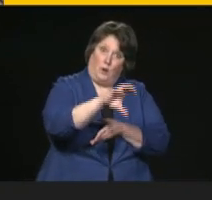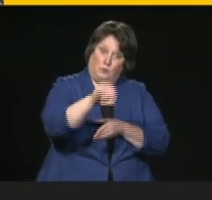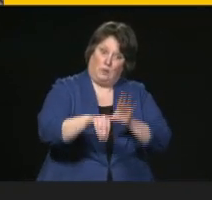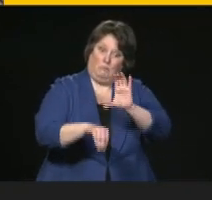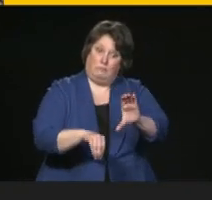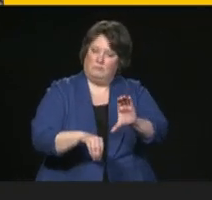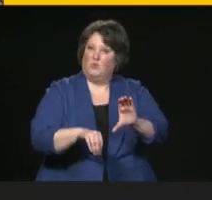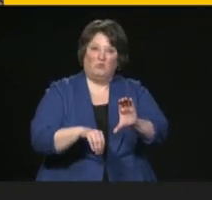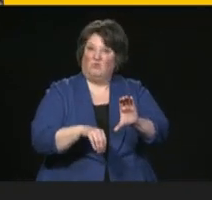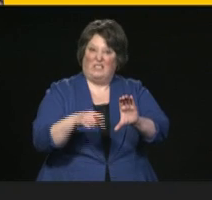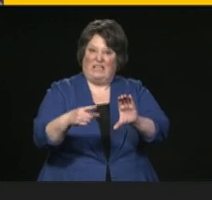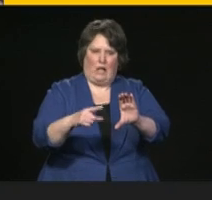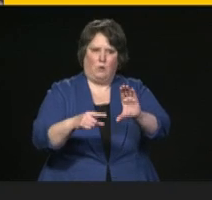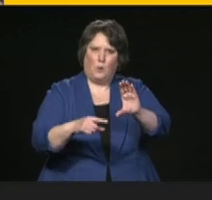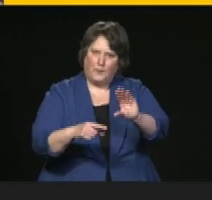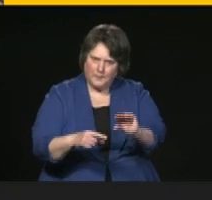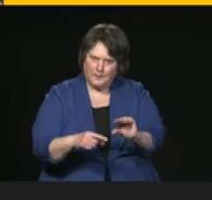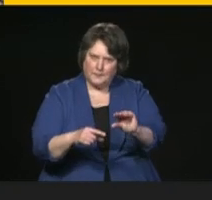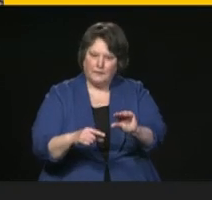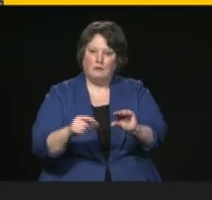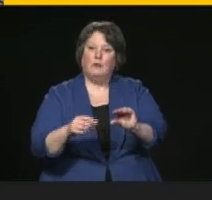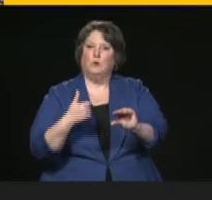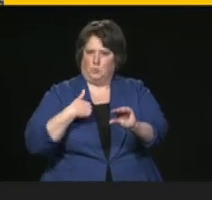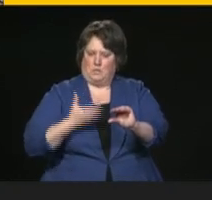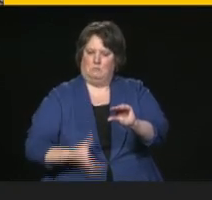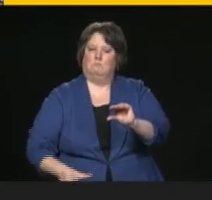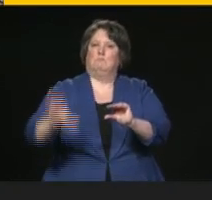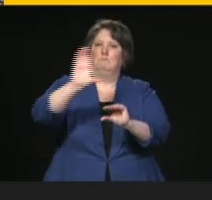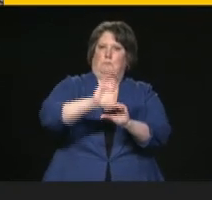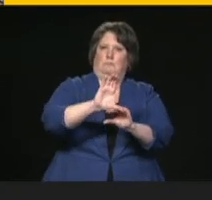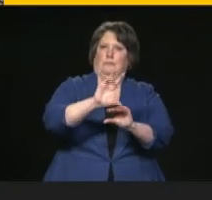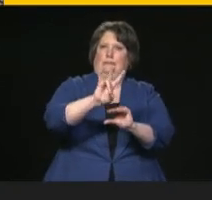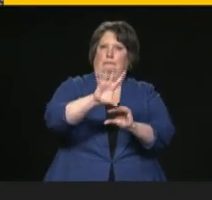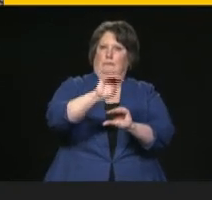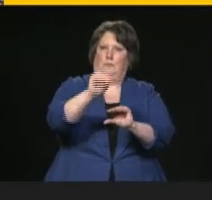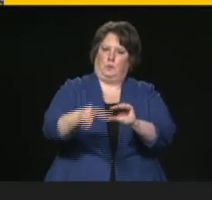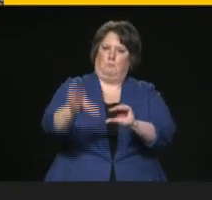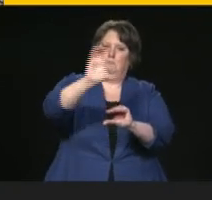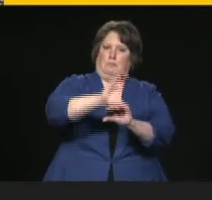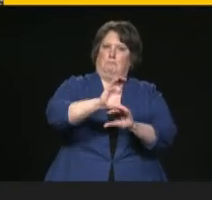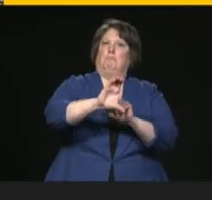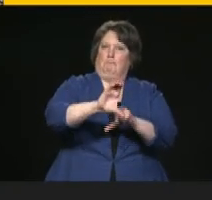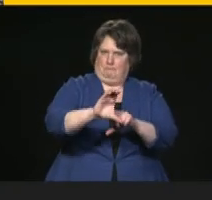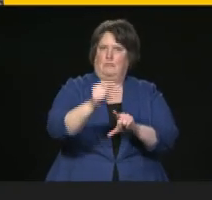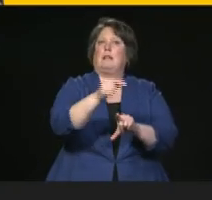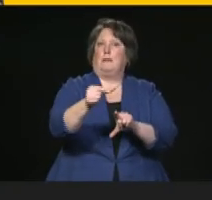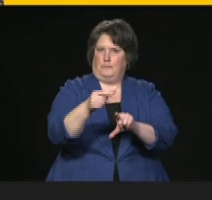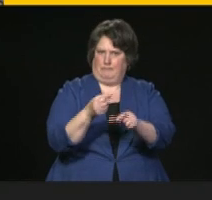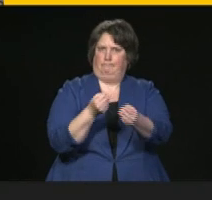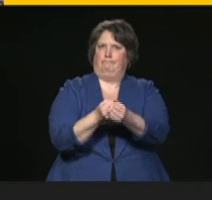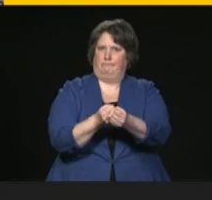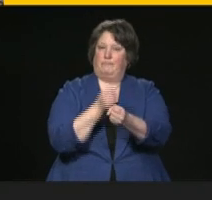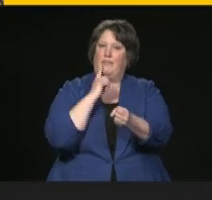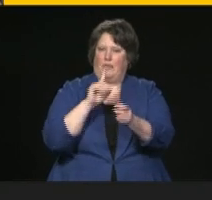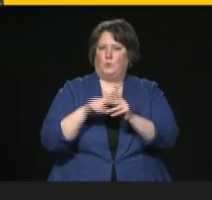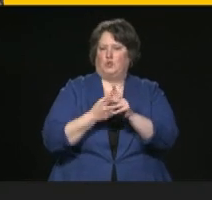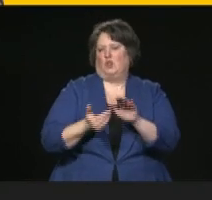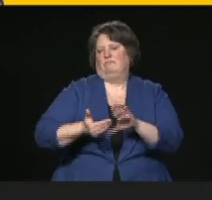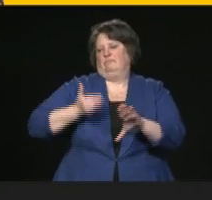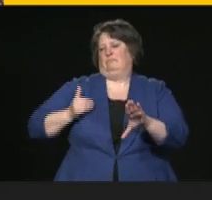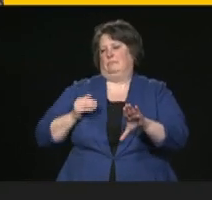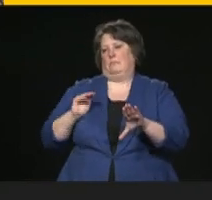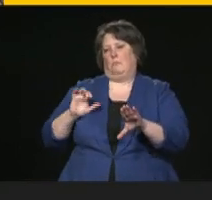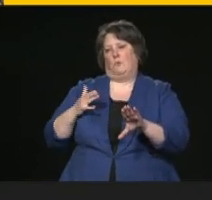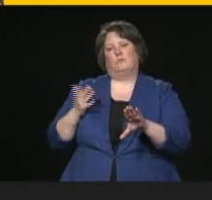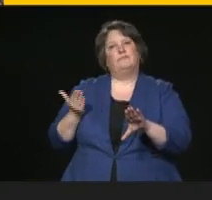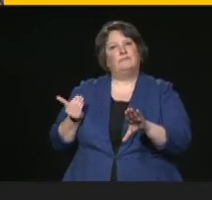retroactive to March 15th. This program is intended for businesses that experience significant revenue reductions because